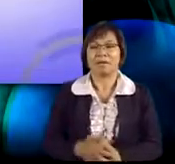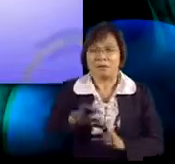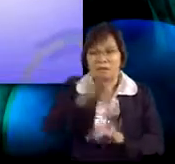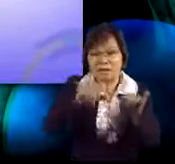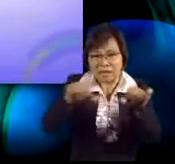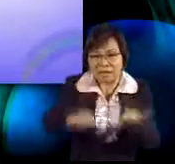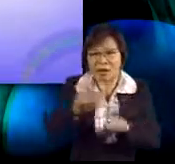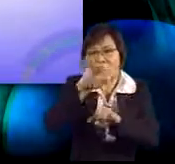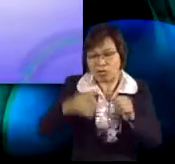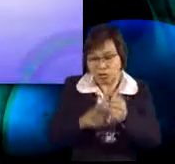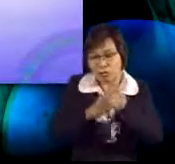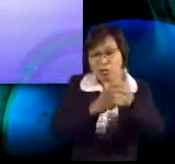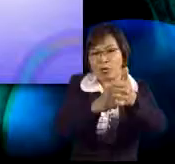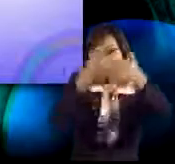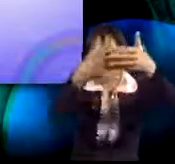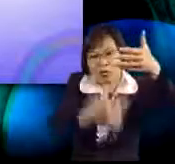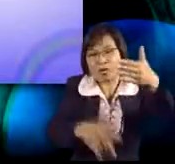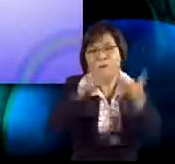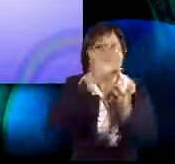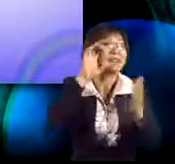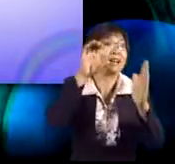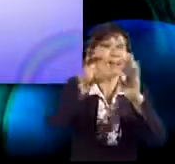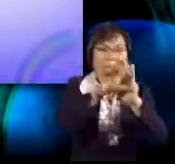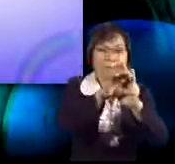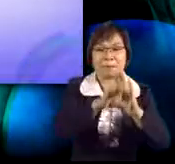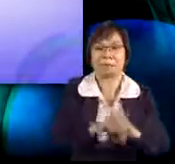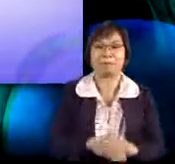Find the area of the following diagram.